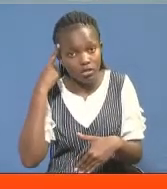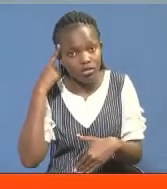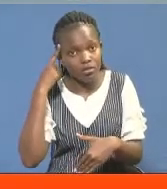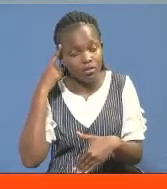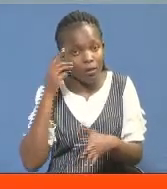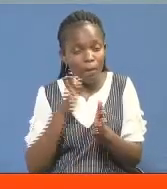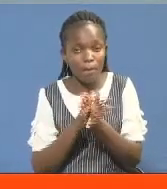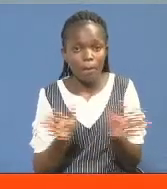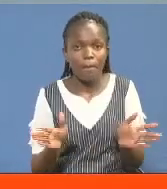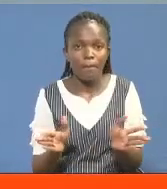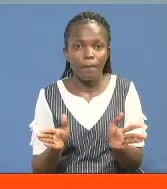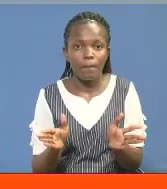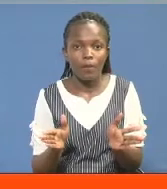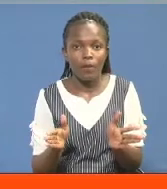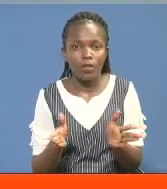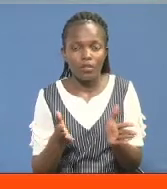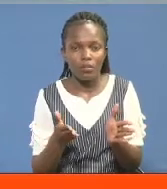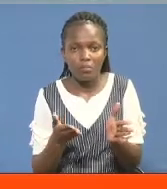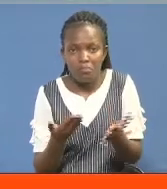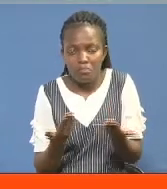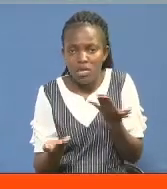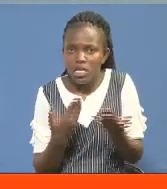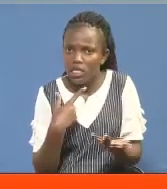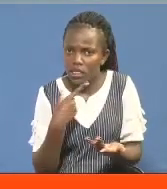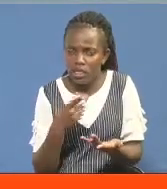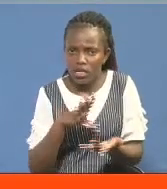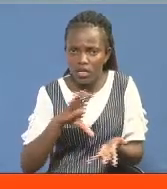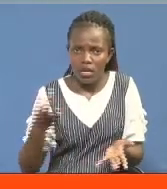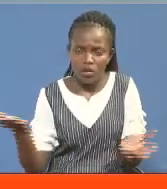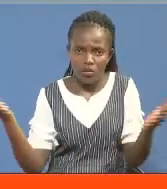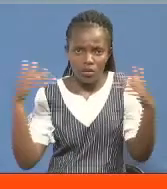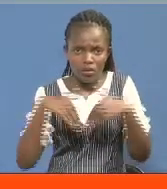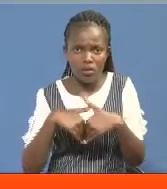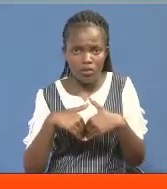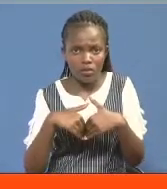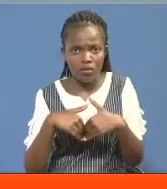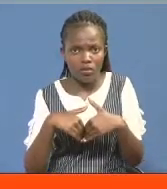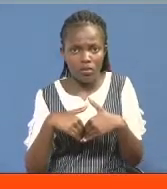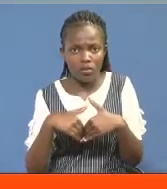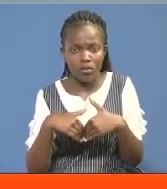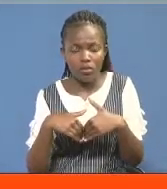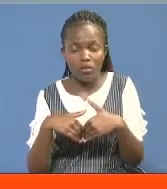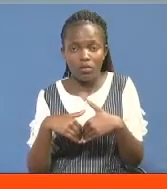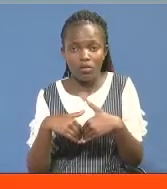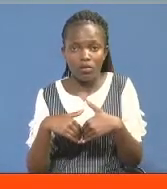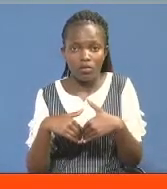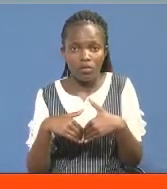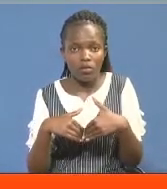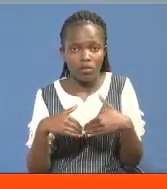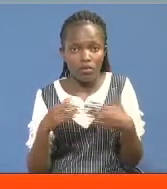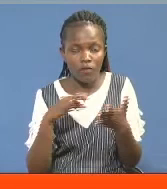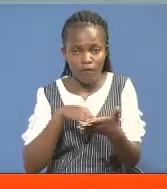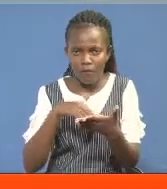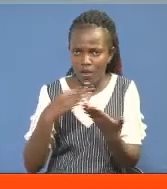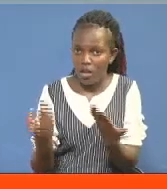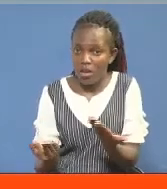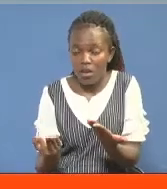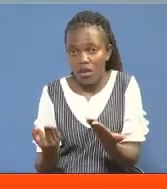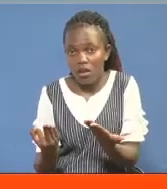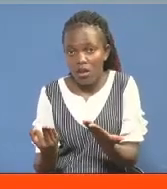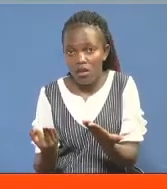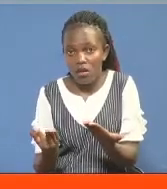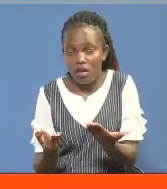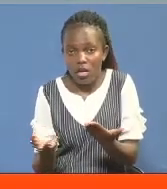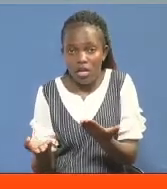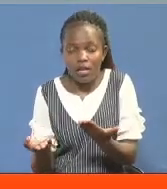right, Mr. Mutuma, can we then say that our county assemblies or the legislative bodies are sort of failing, given